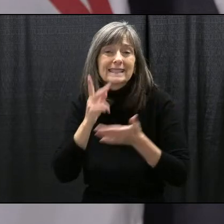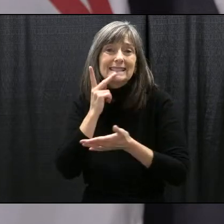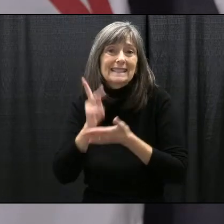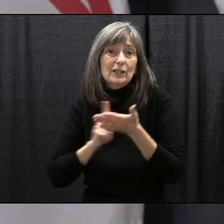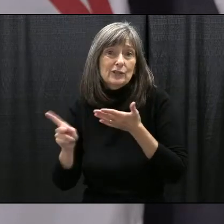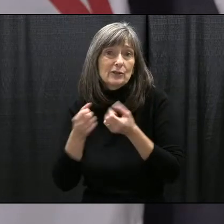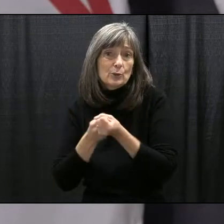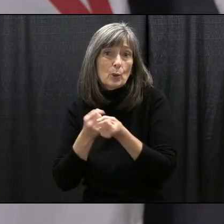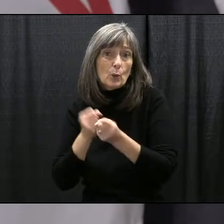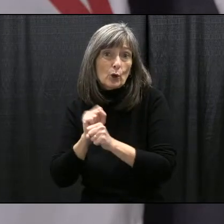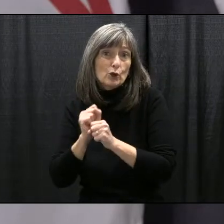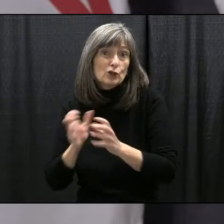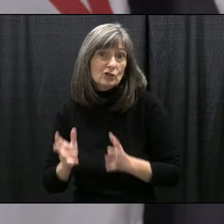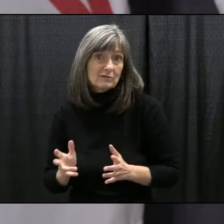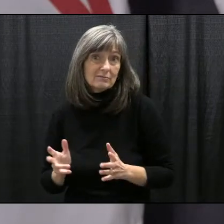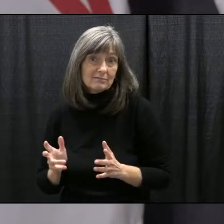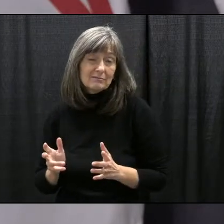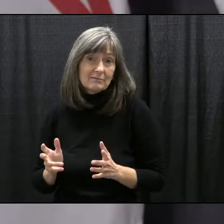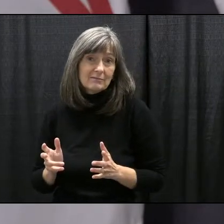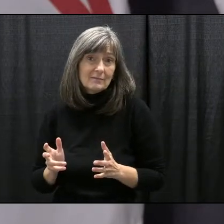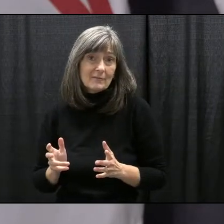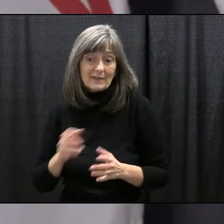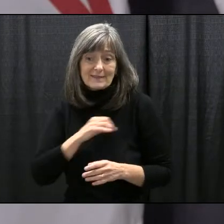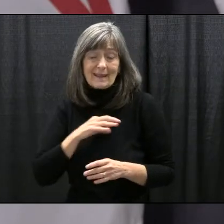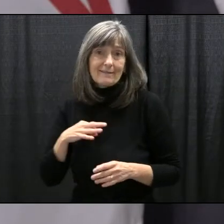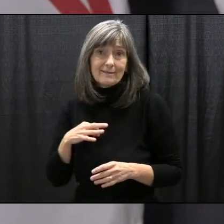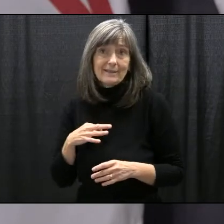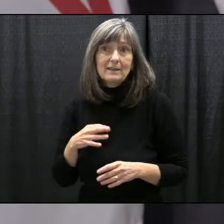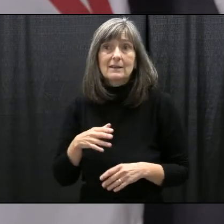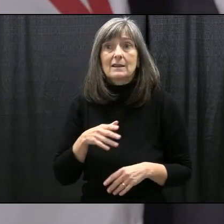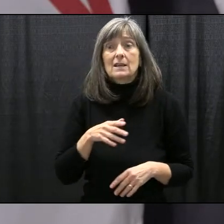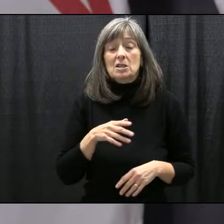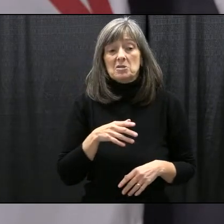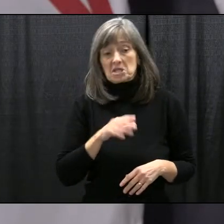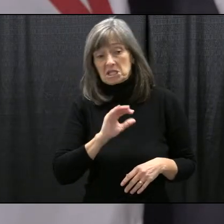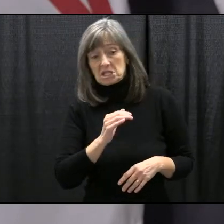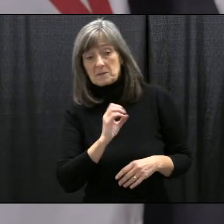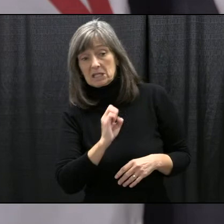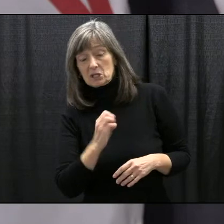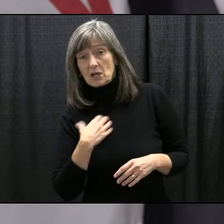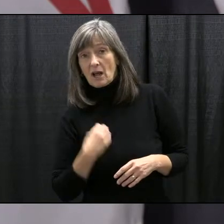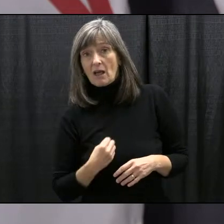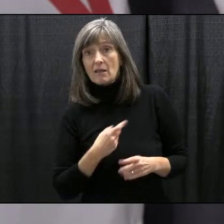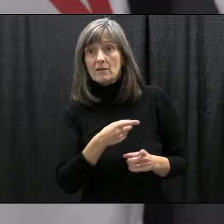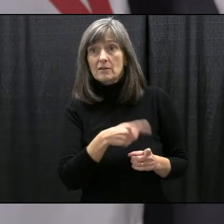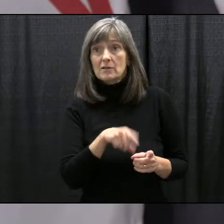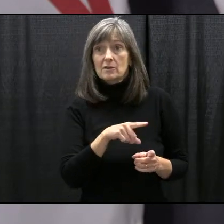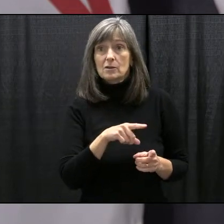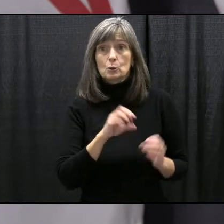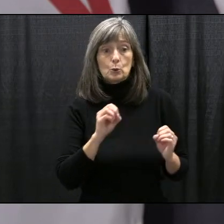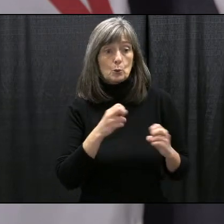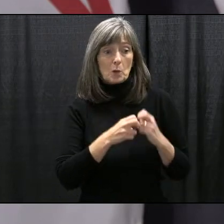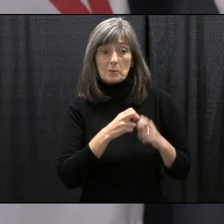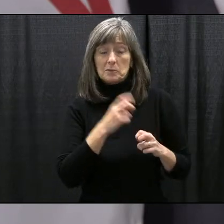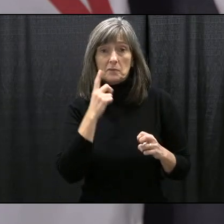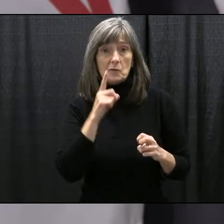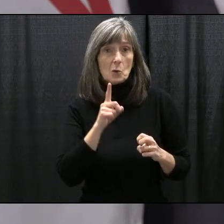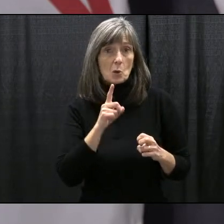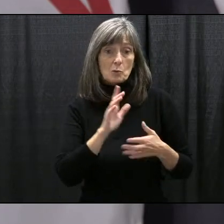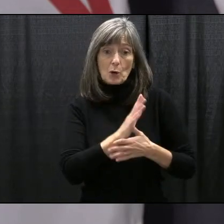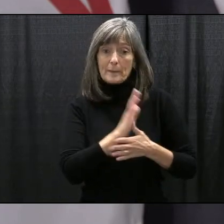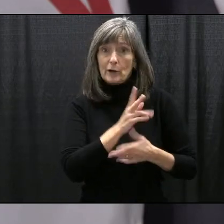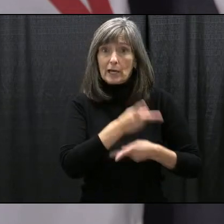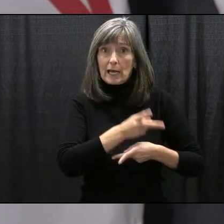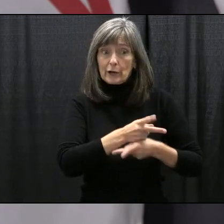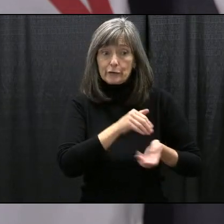support workers to staff the clinic. My understanding from them is that they have no difficulty accessing primary